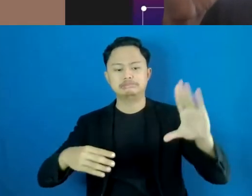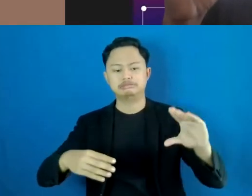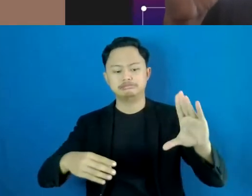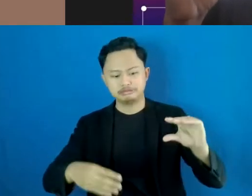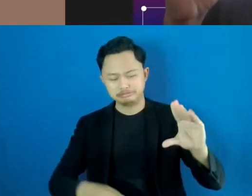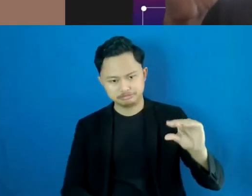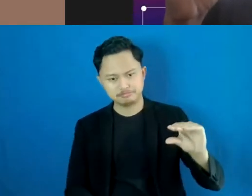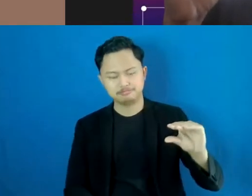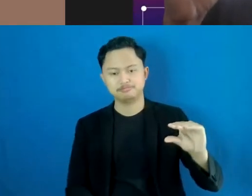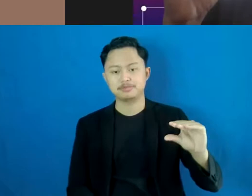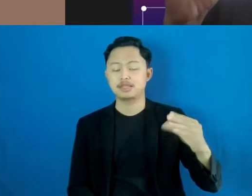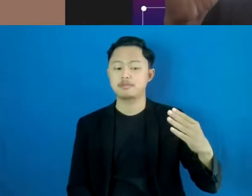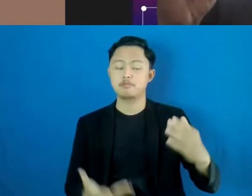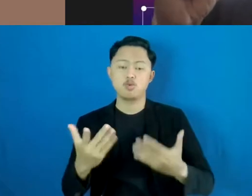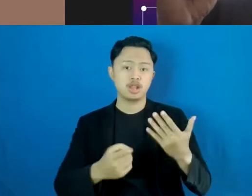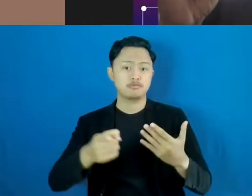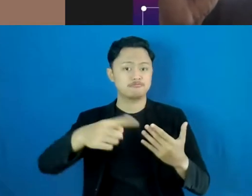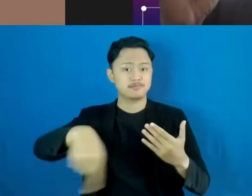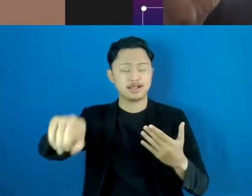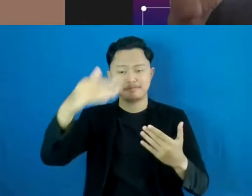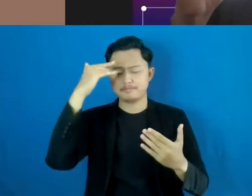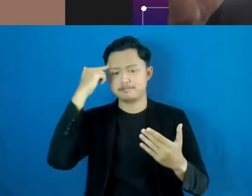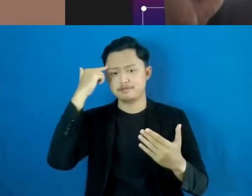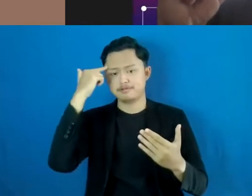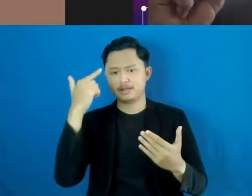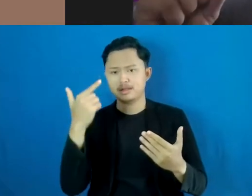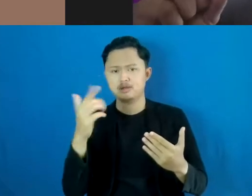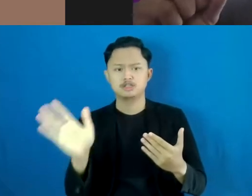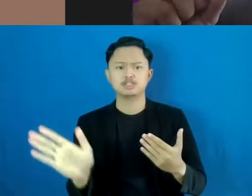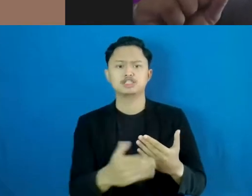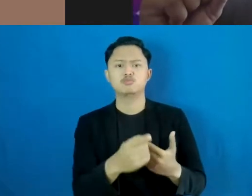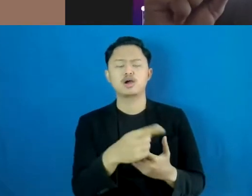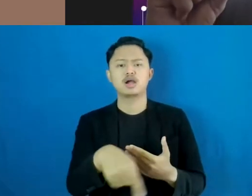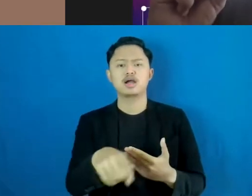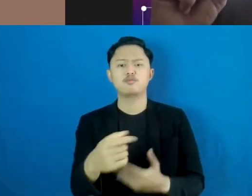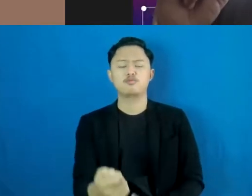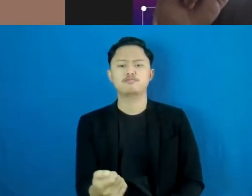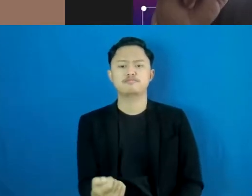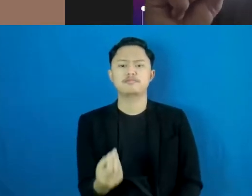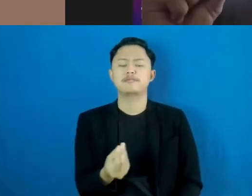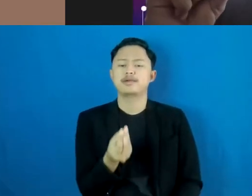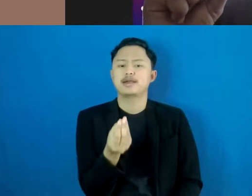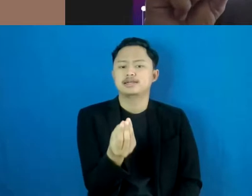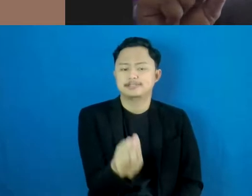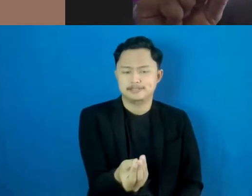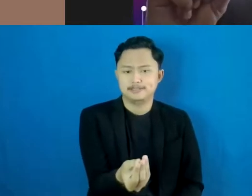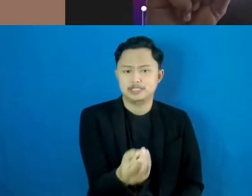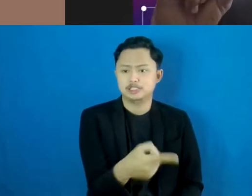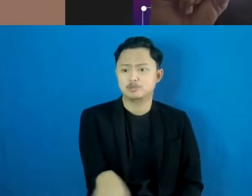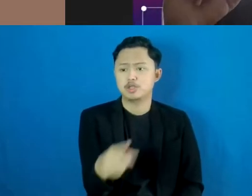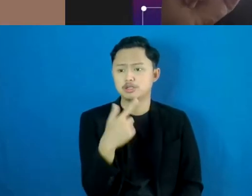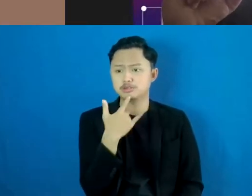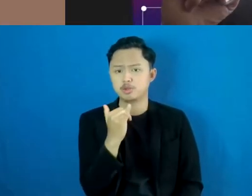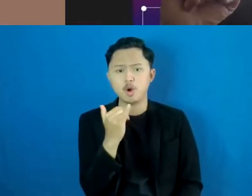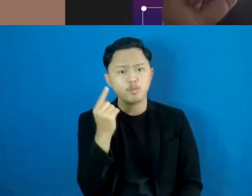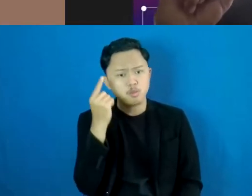assuming that whatever product you are giving, placing into the public transport will be able to operate 200 kilometers in a single